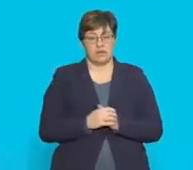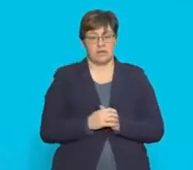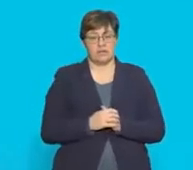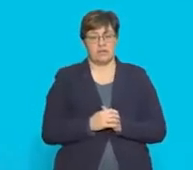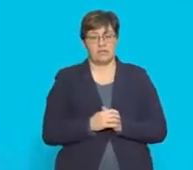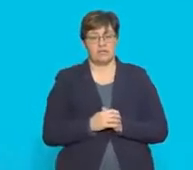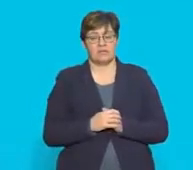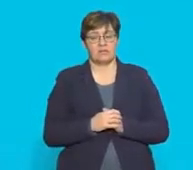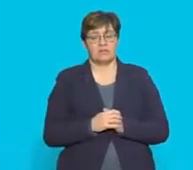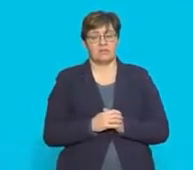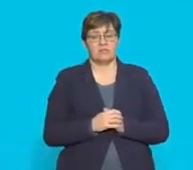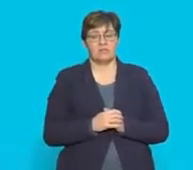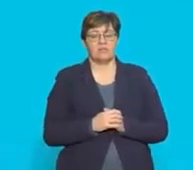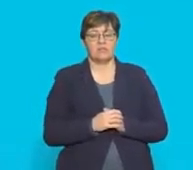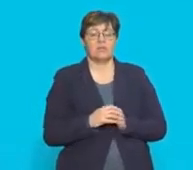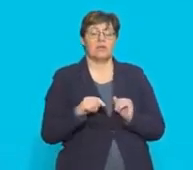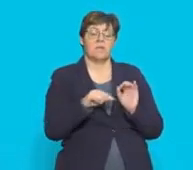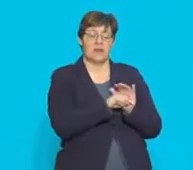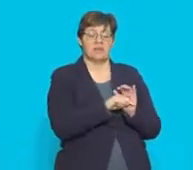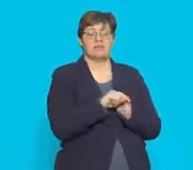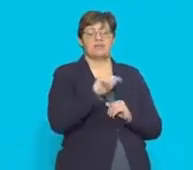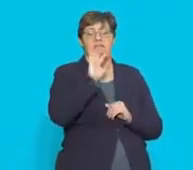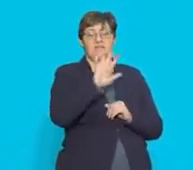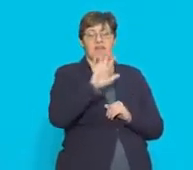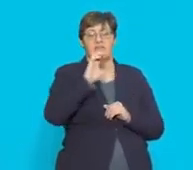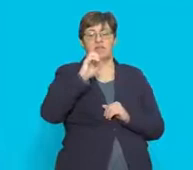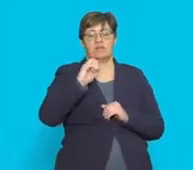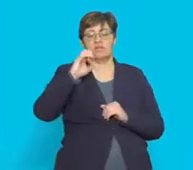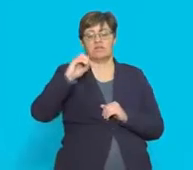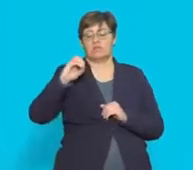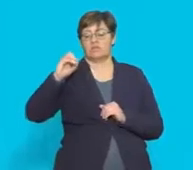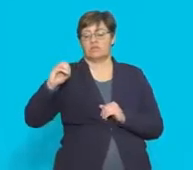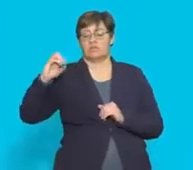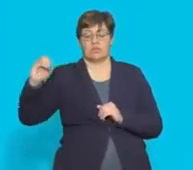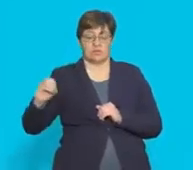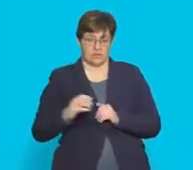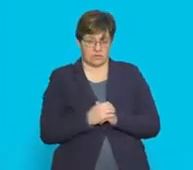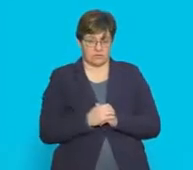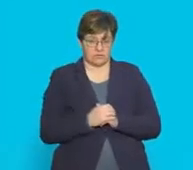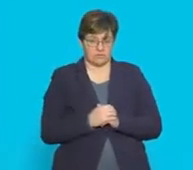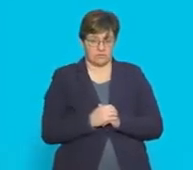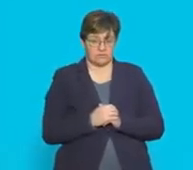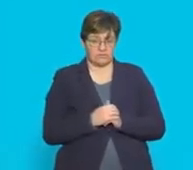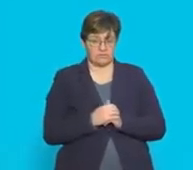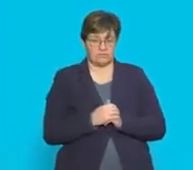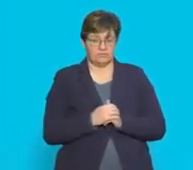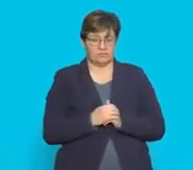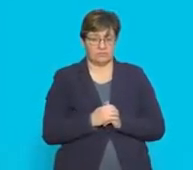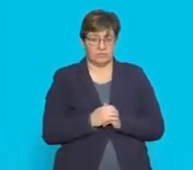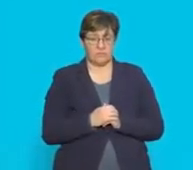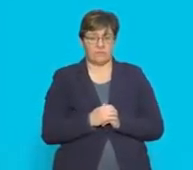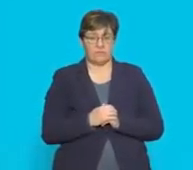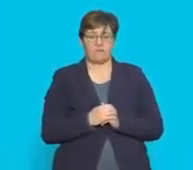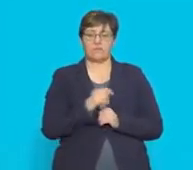0,00001, and this will give me that. So now I'm at negative 50,000. So this